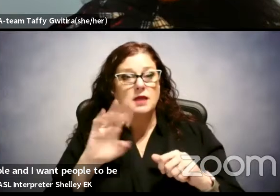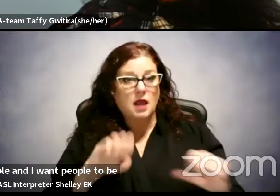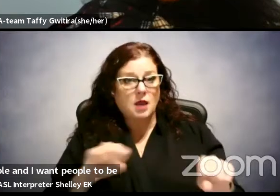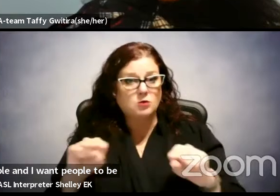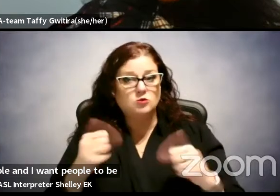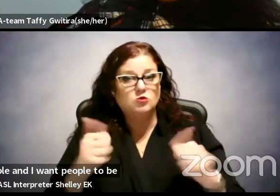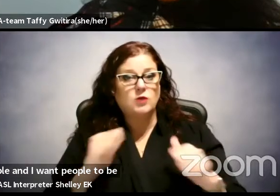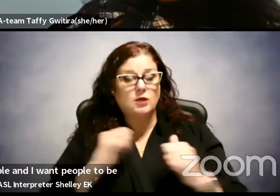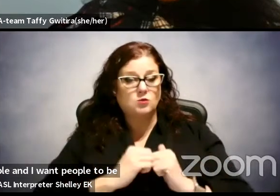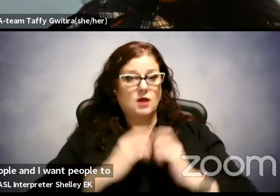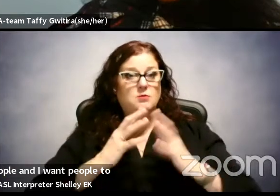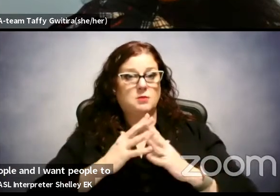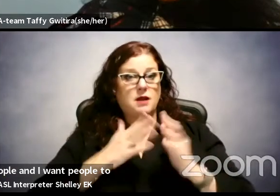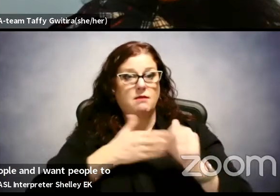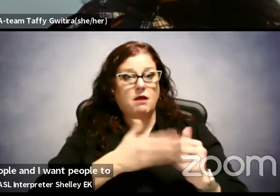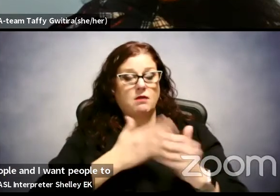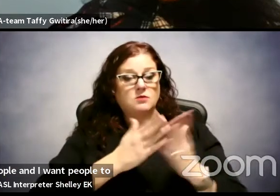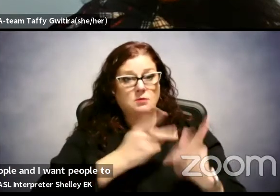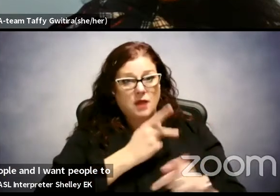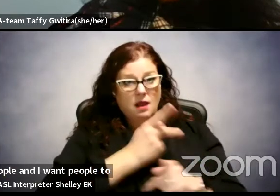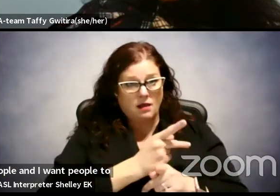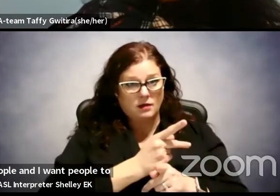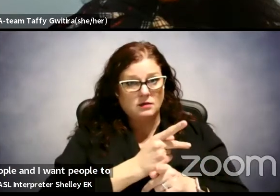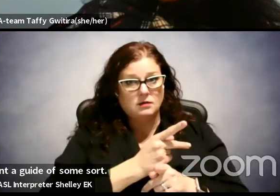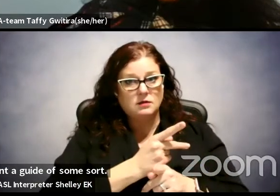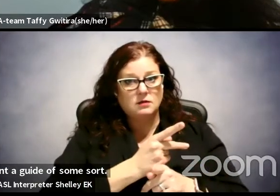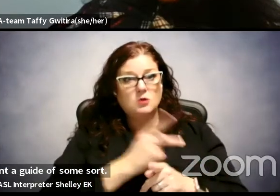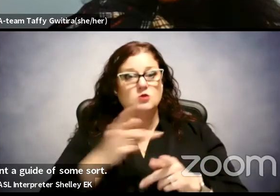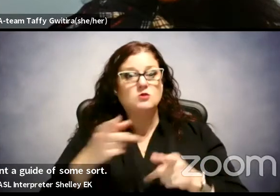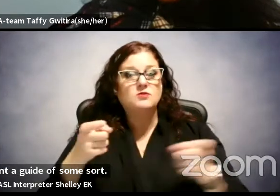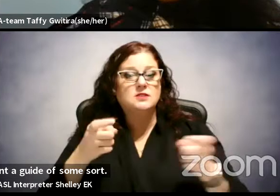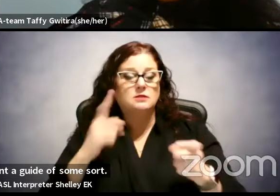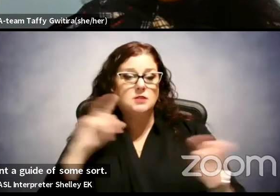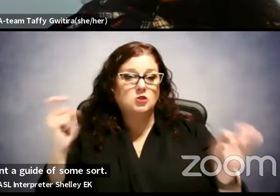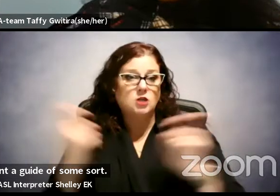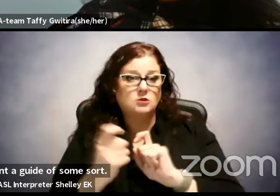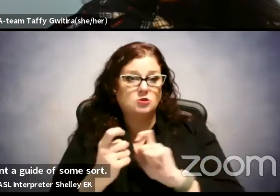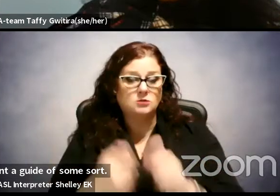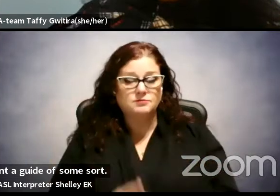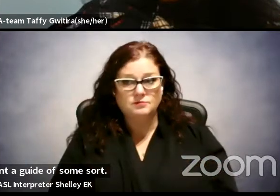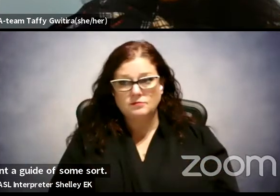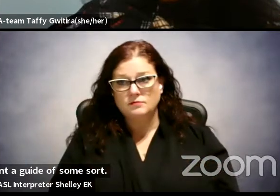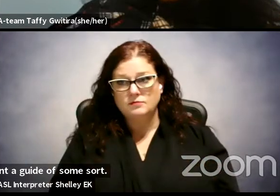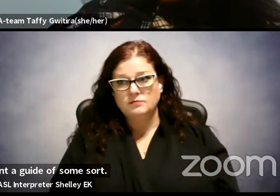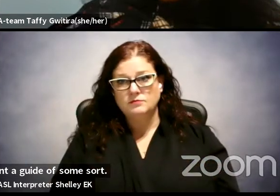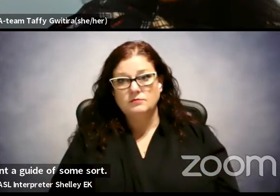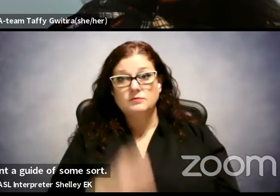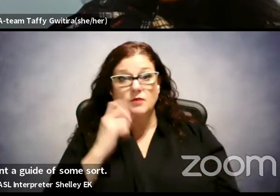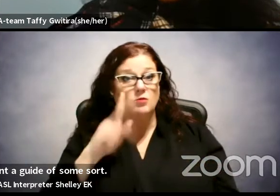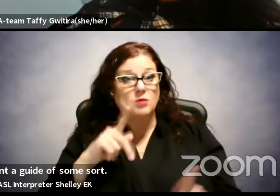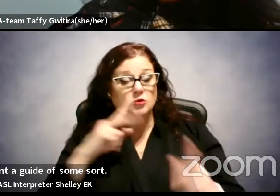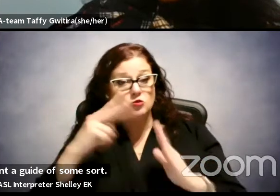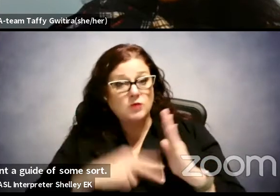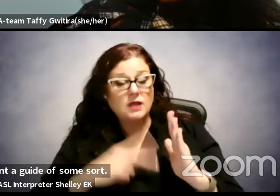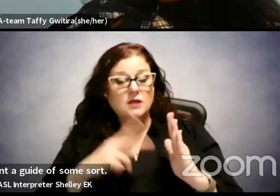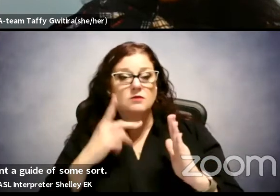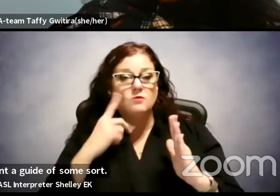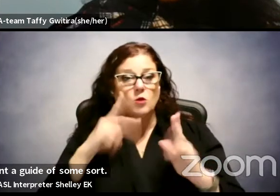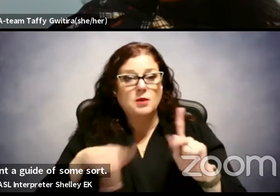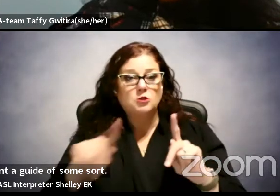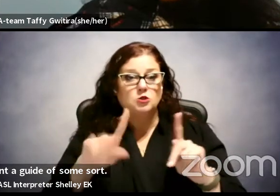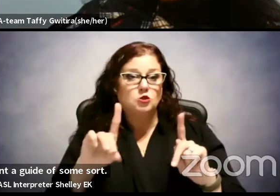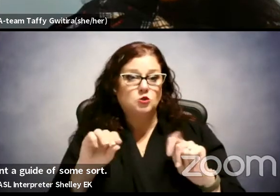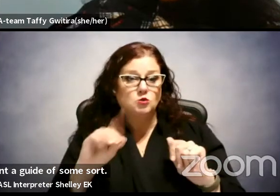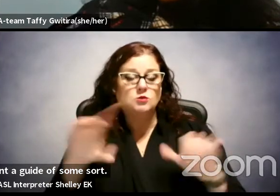and implement a guide of some sort to facilitate change. It's not just for people to read, it's for people to do. There's an